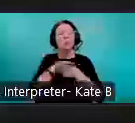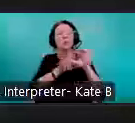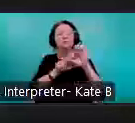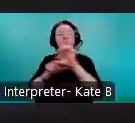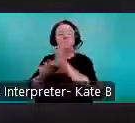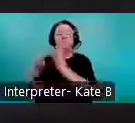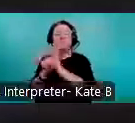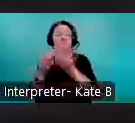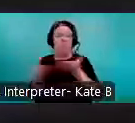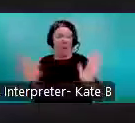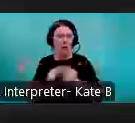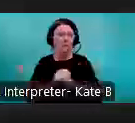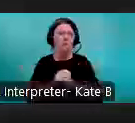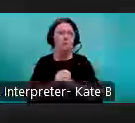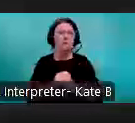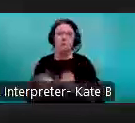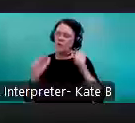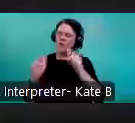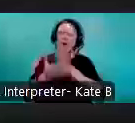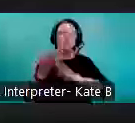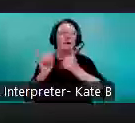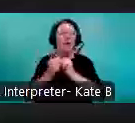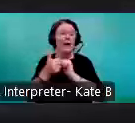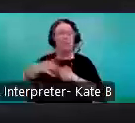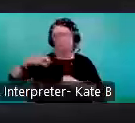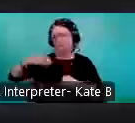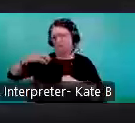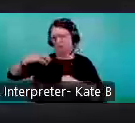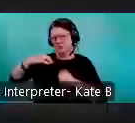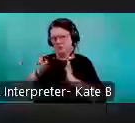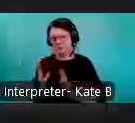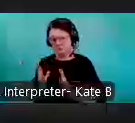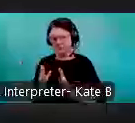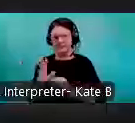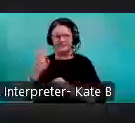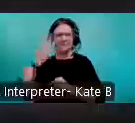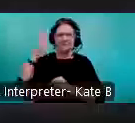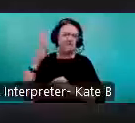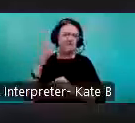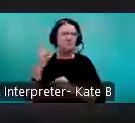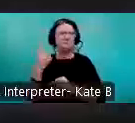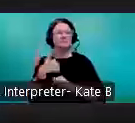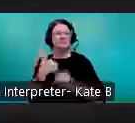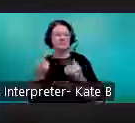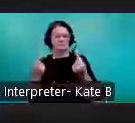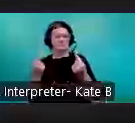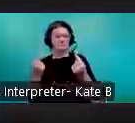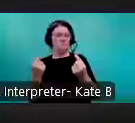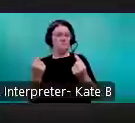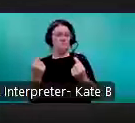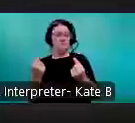state. They're all volunteer-run organizations that come up with, what are the things that we want to do